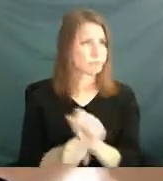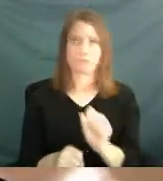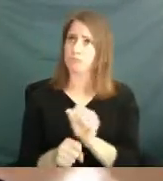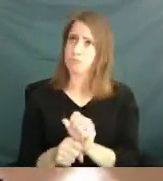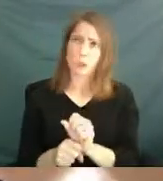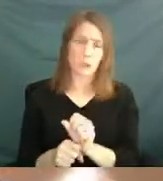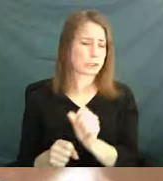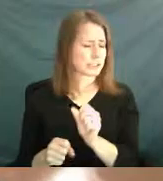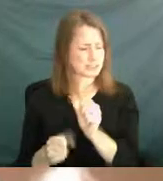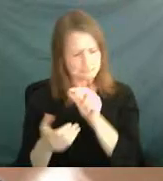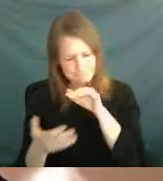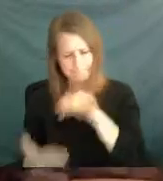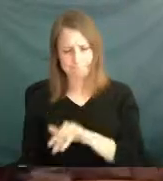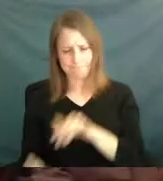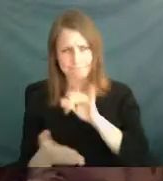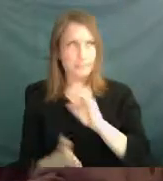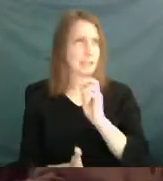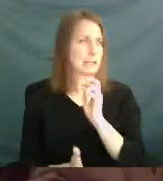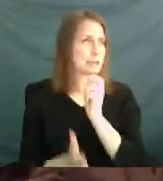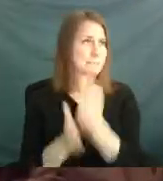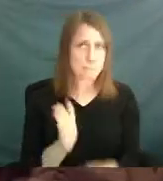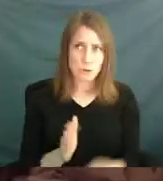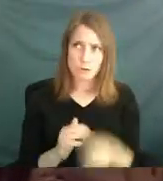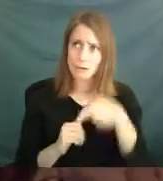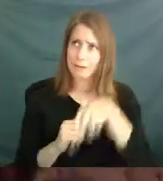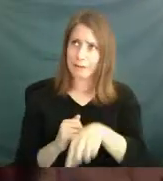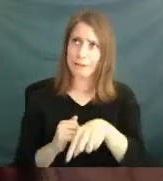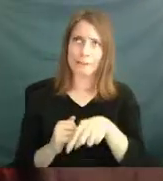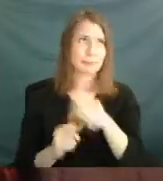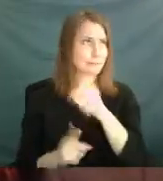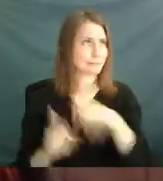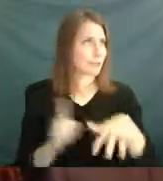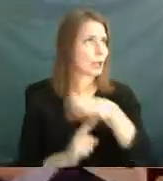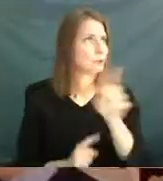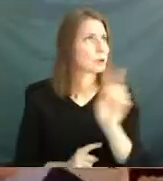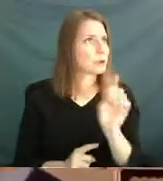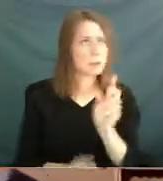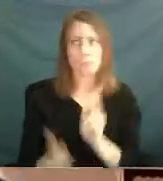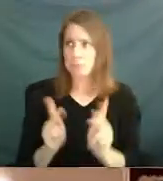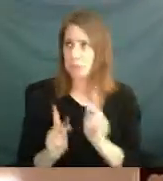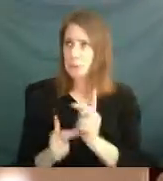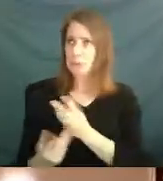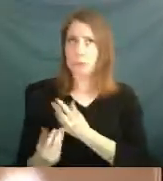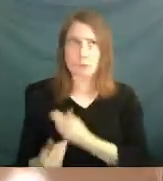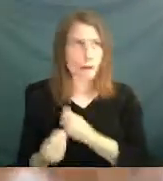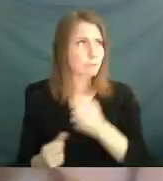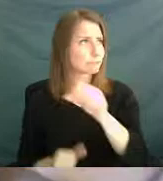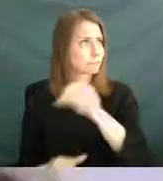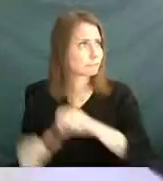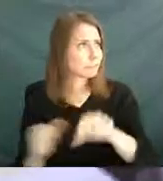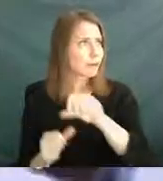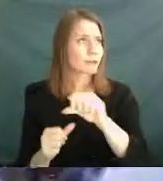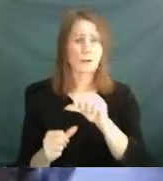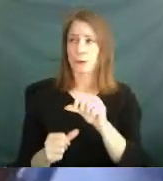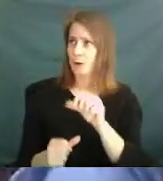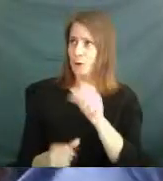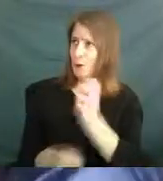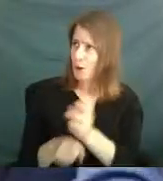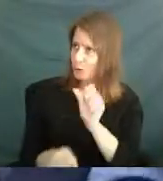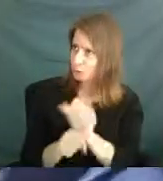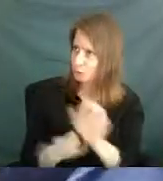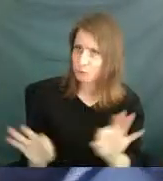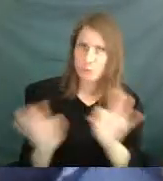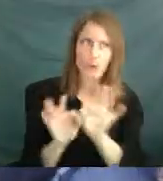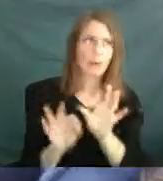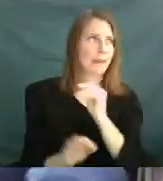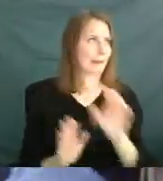They immerse themselves in a culture where people are good to each other, where hard work matters, and character matters even more. It has been